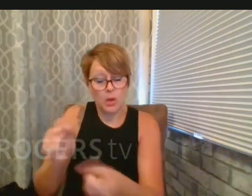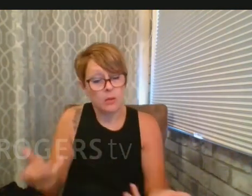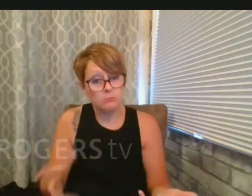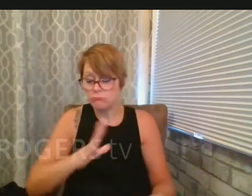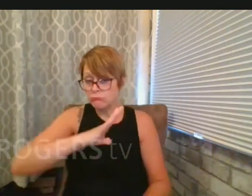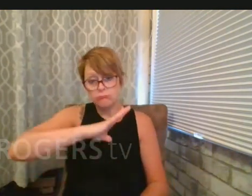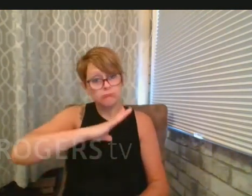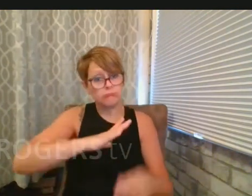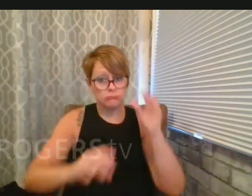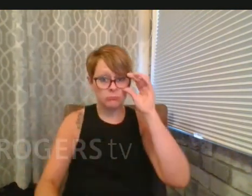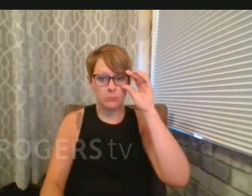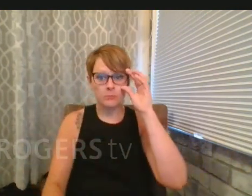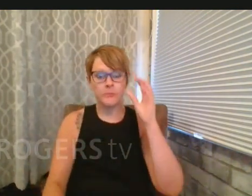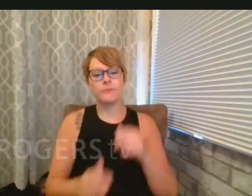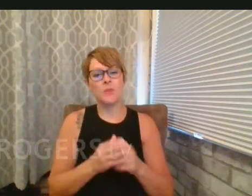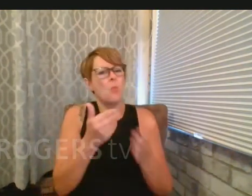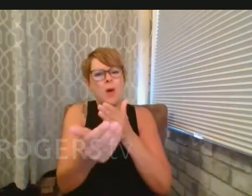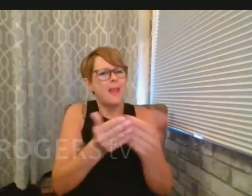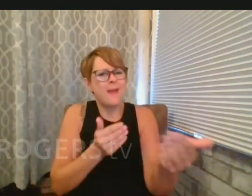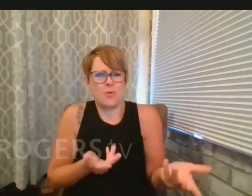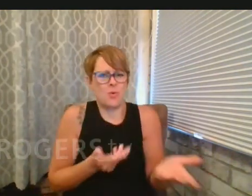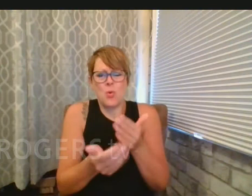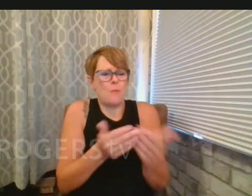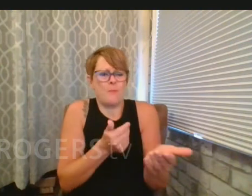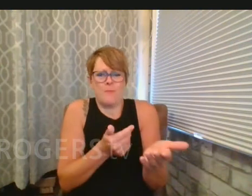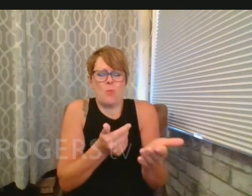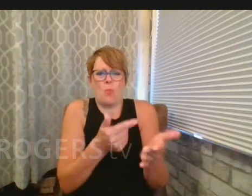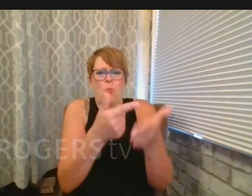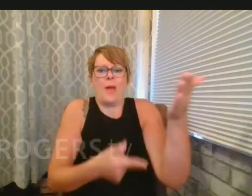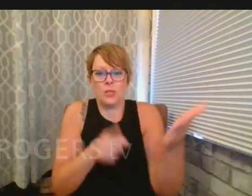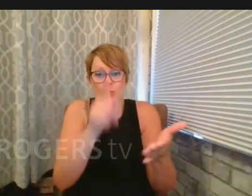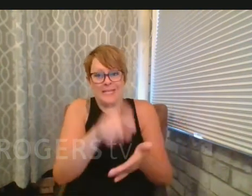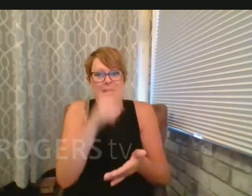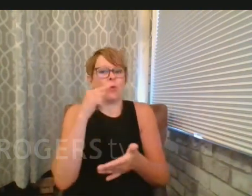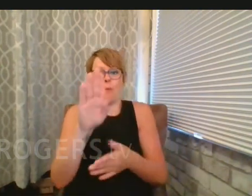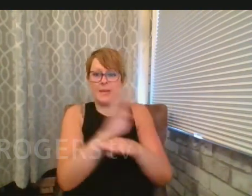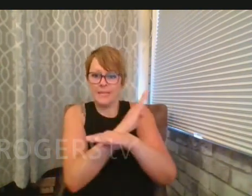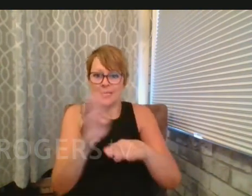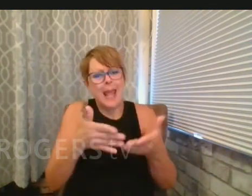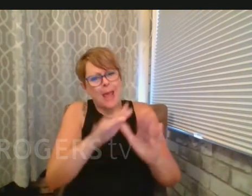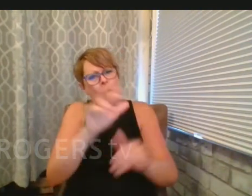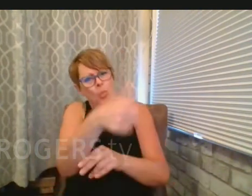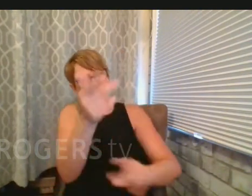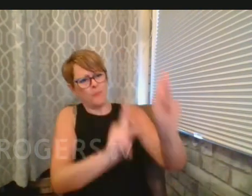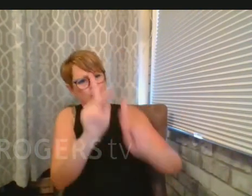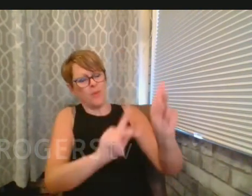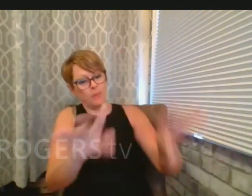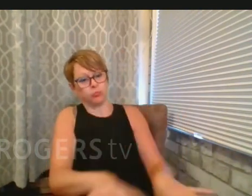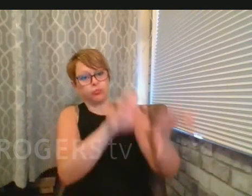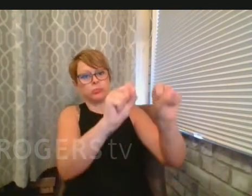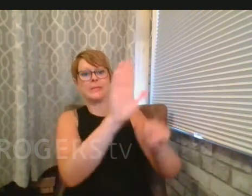advertising, whatever it is that you need for your business. Let other people do their work